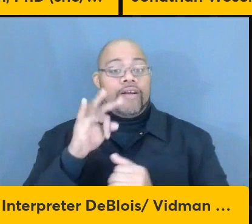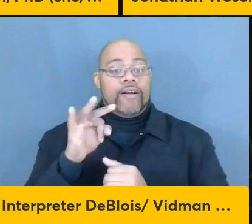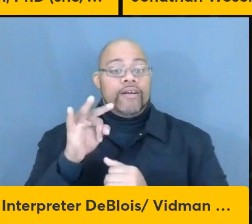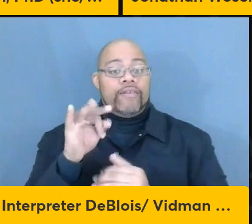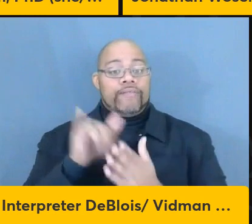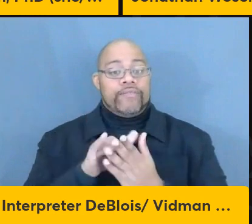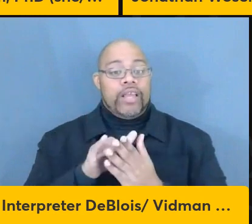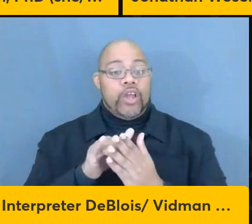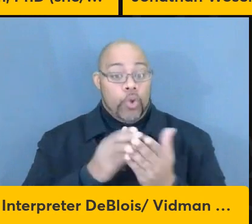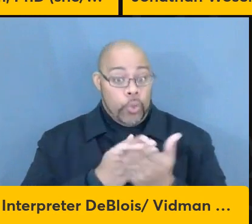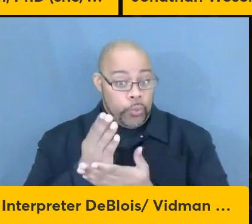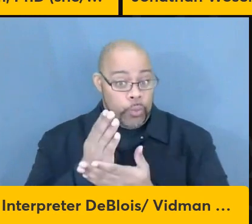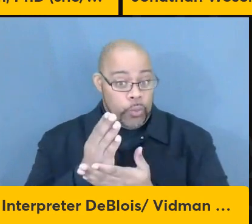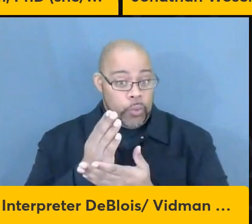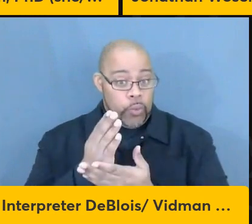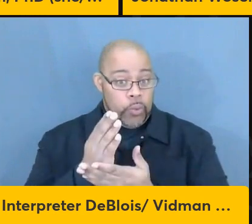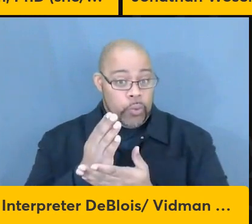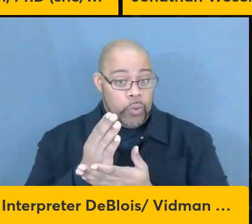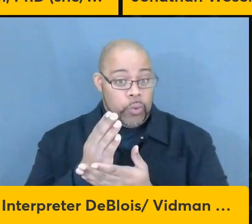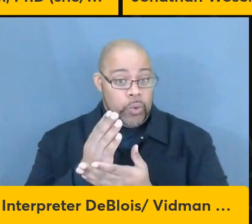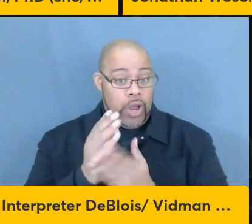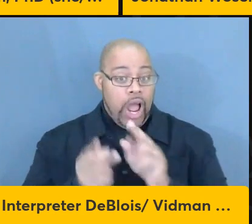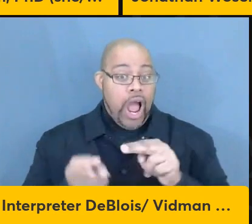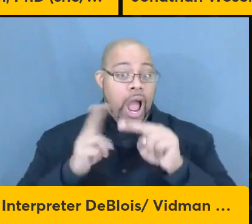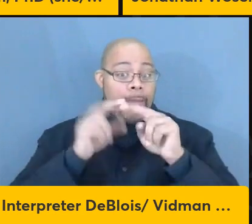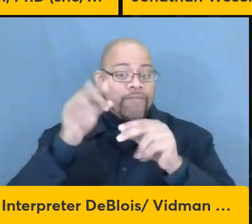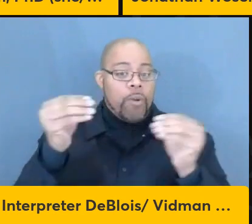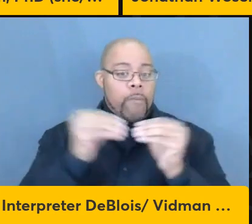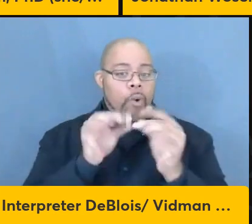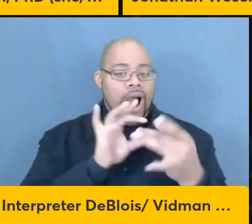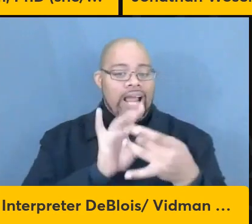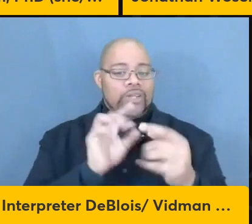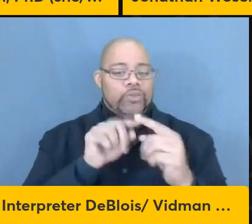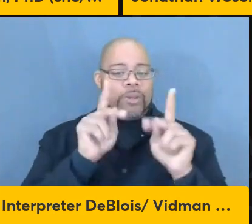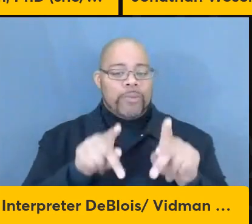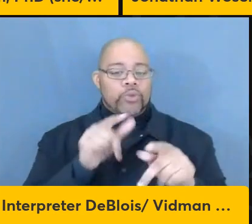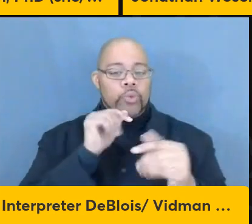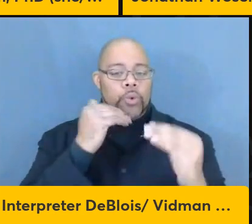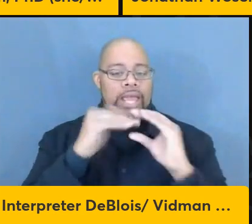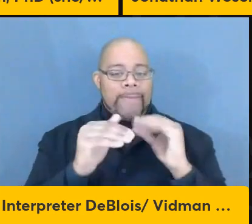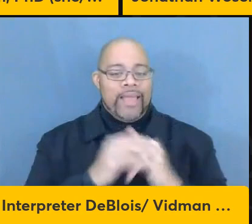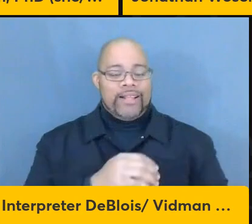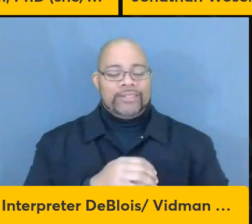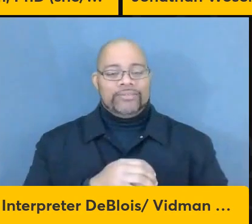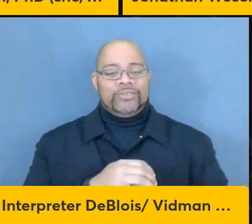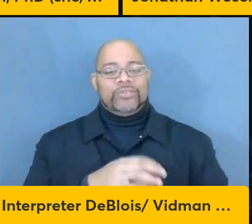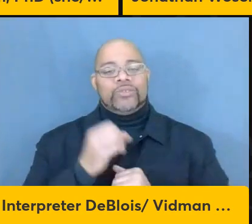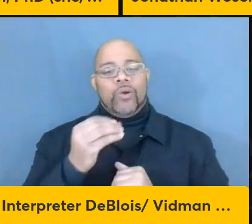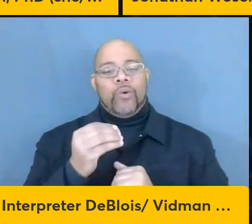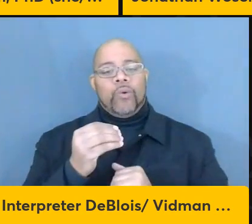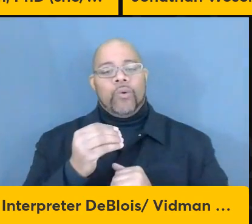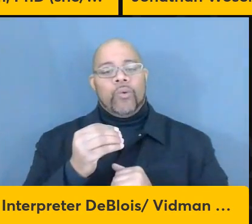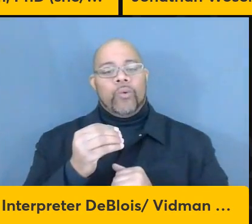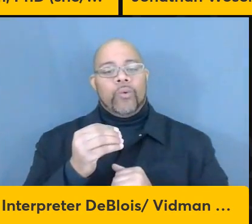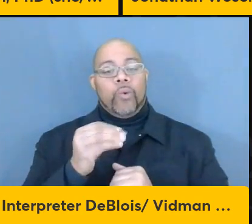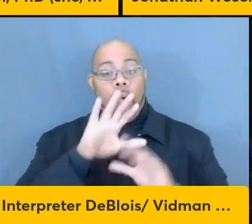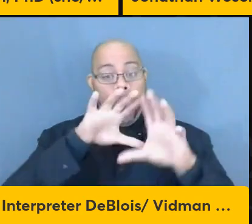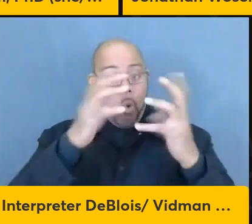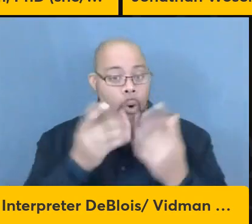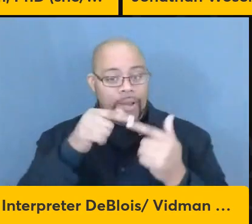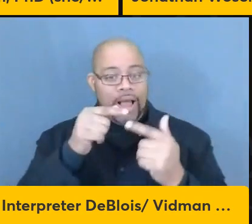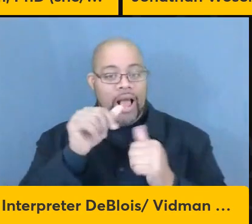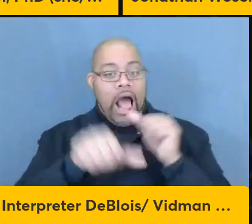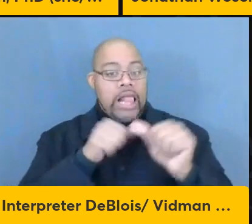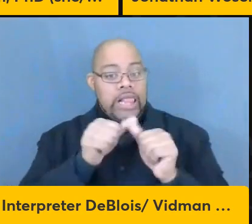it going through goes up if you're more connected to the person you're emailing. So the whole thing about the